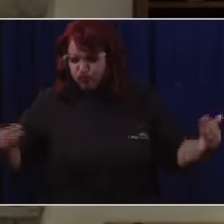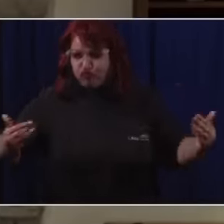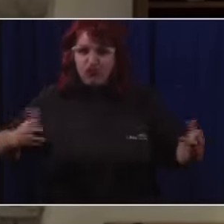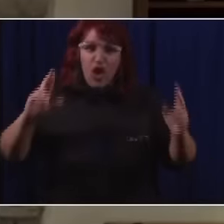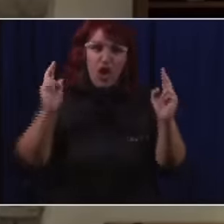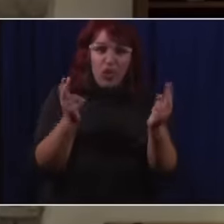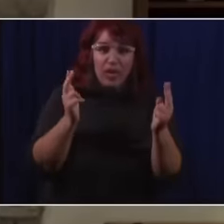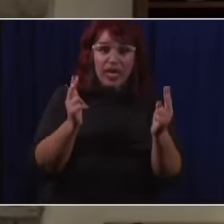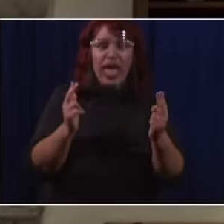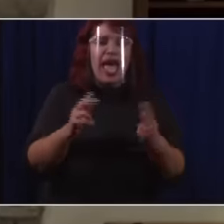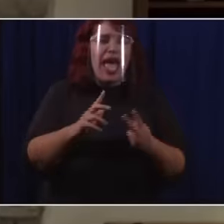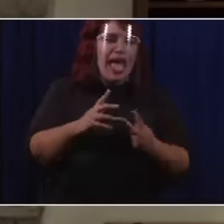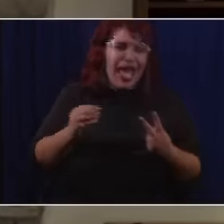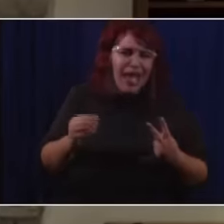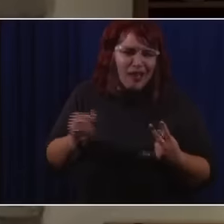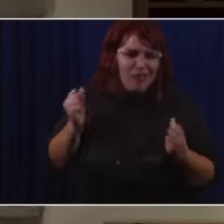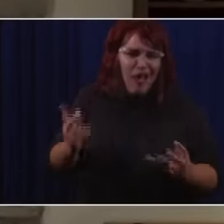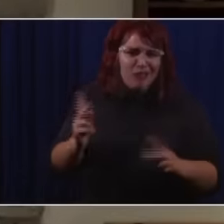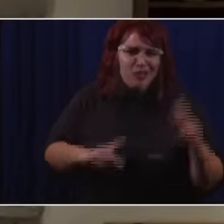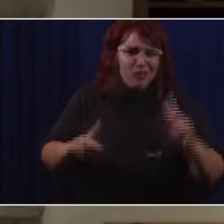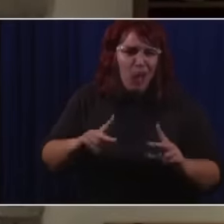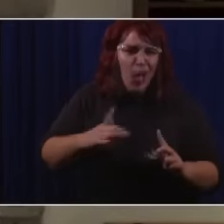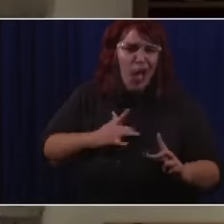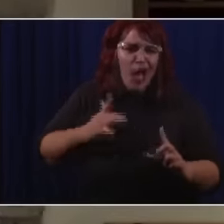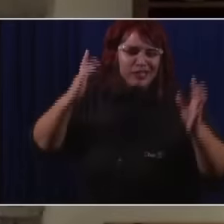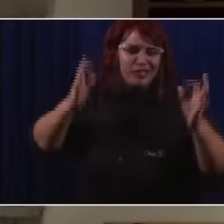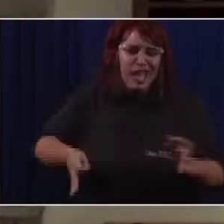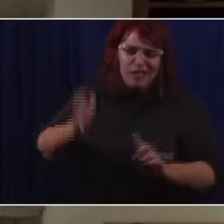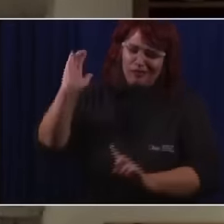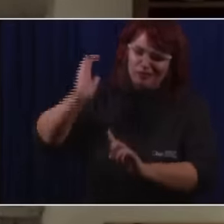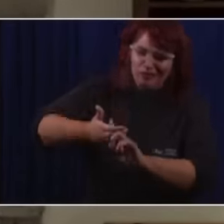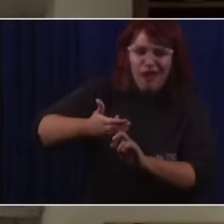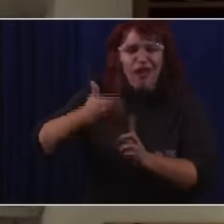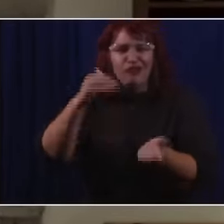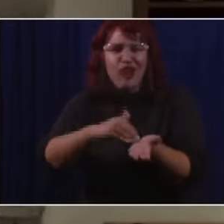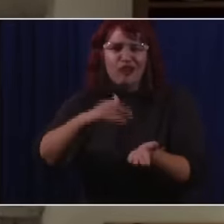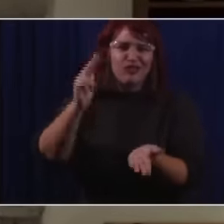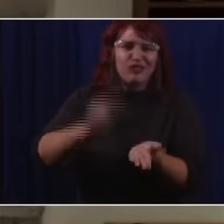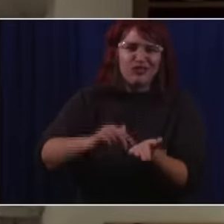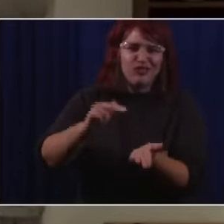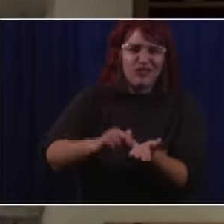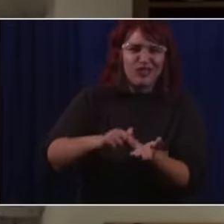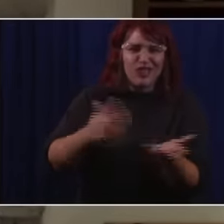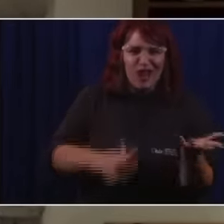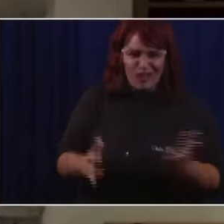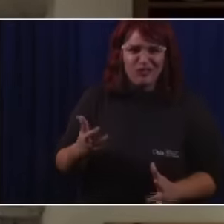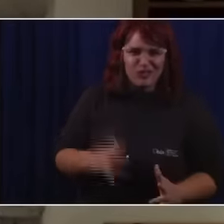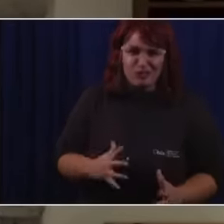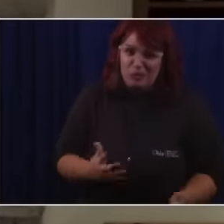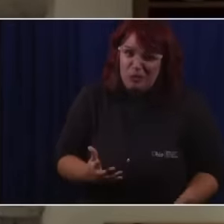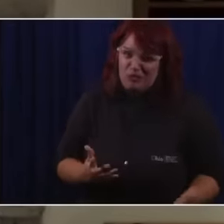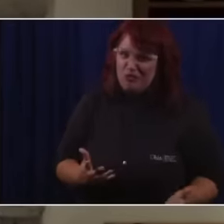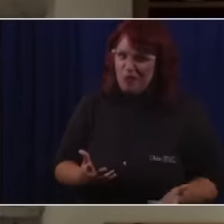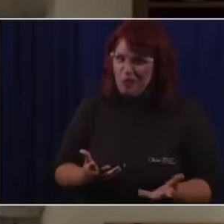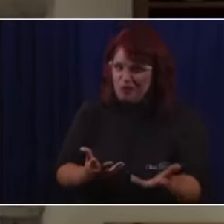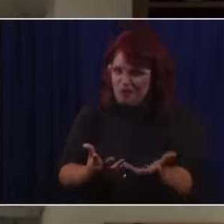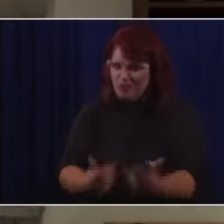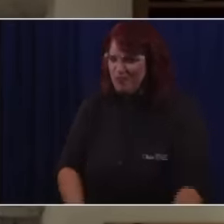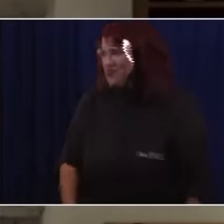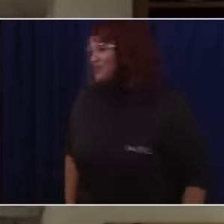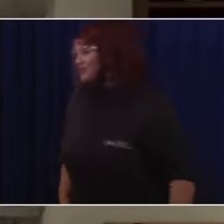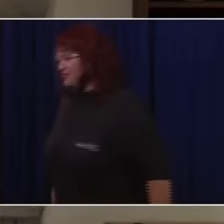doctor and nurse costumes this year, which would, of course, include masks? Thank you. Well, I don't know about doctor and nurse